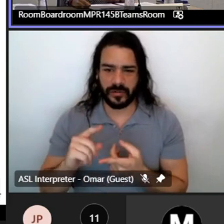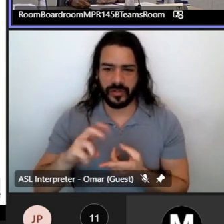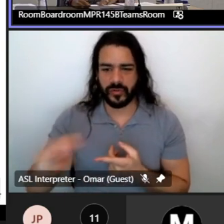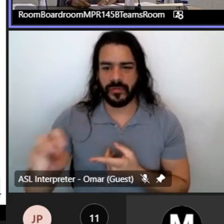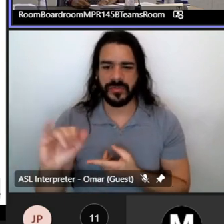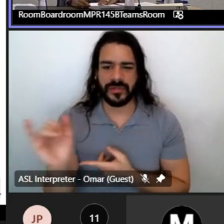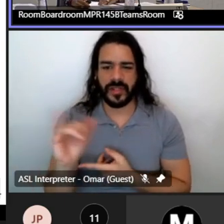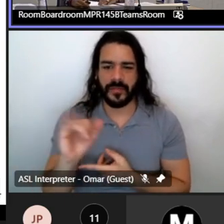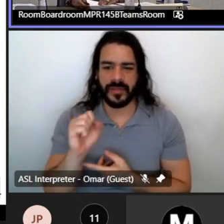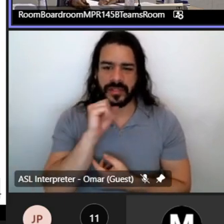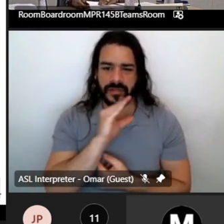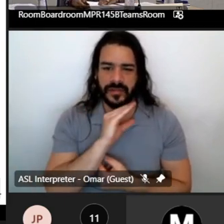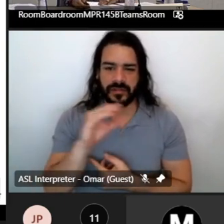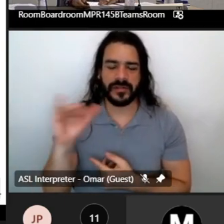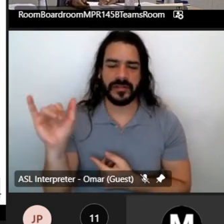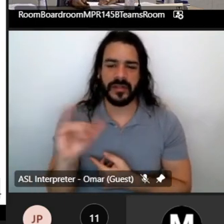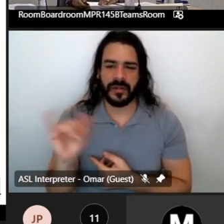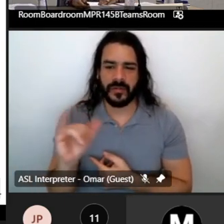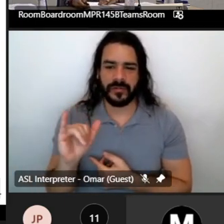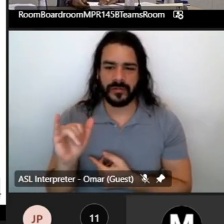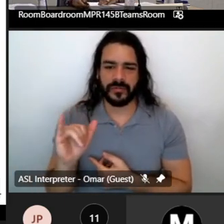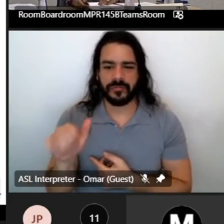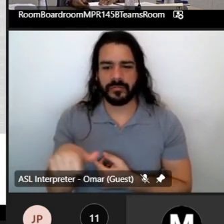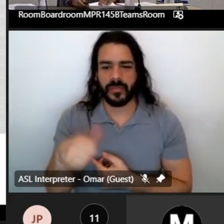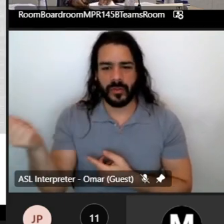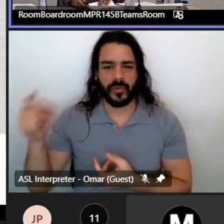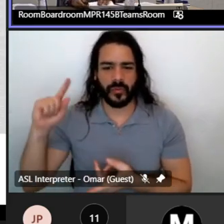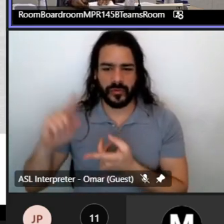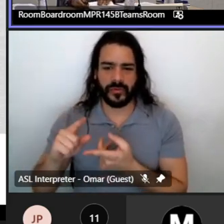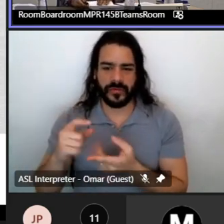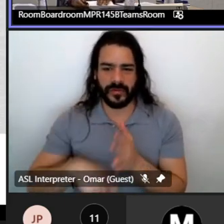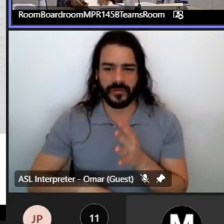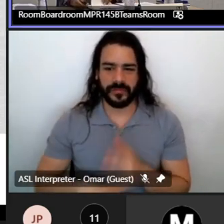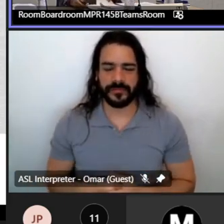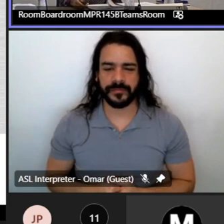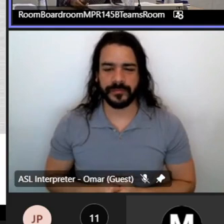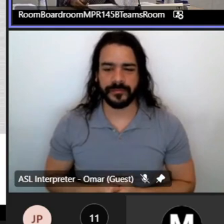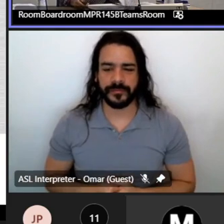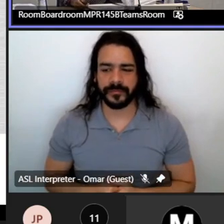trips, similar to seniors and disabled reduced fares.